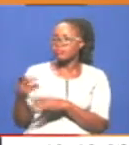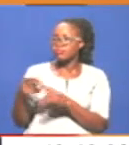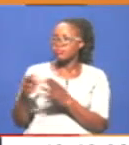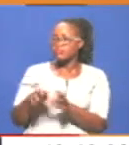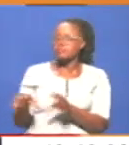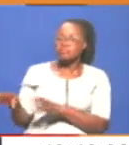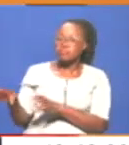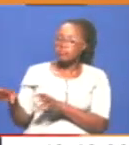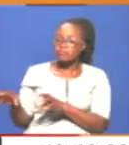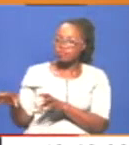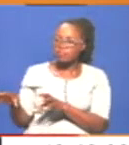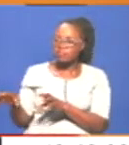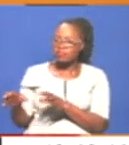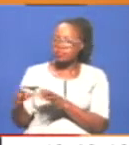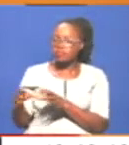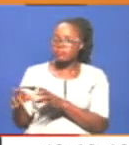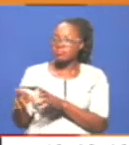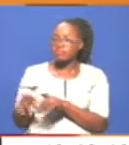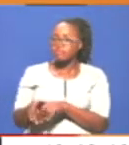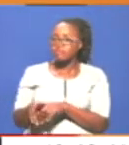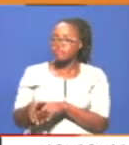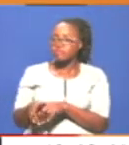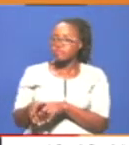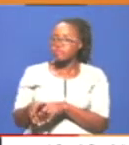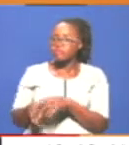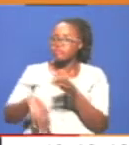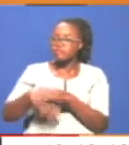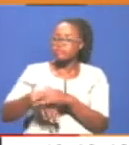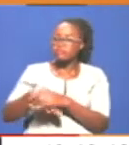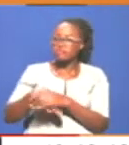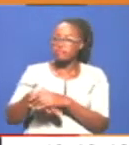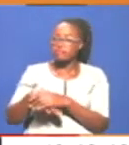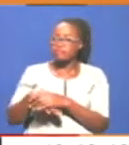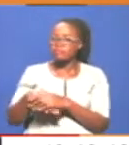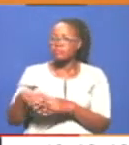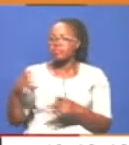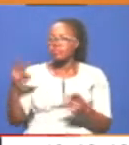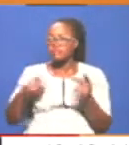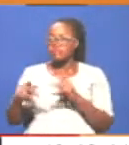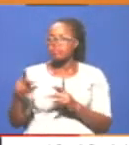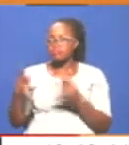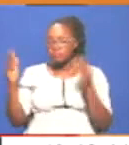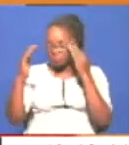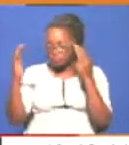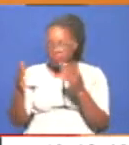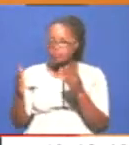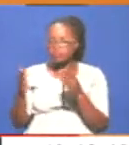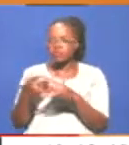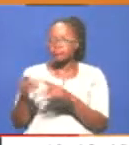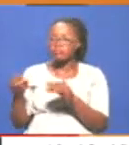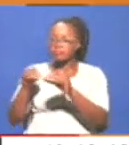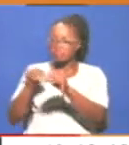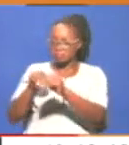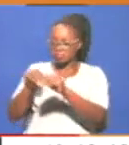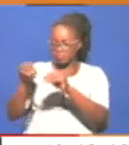Mm-hmm. So as you know, I mean, in football is the sport where people have actually focused on, but also in chess, what we have done is